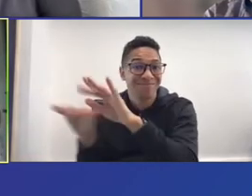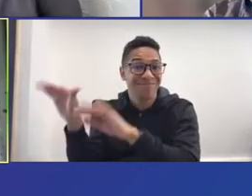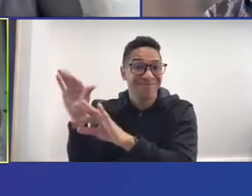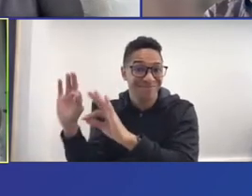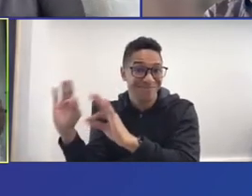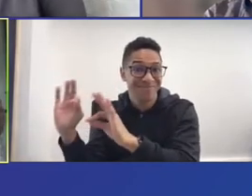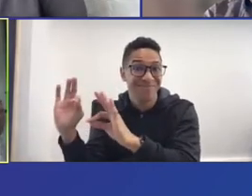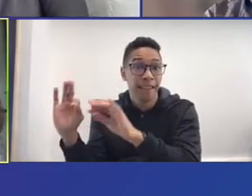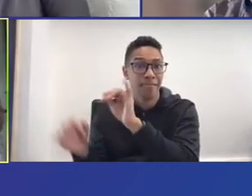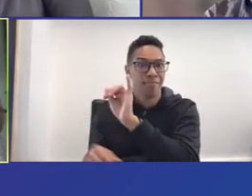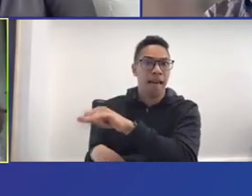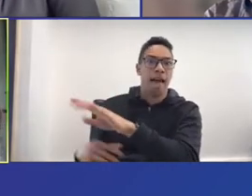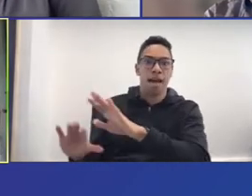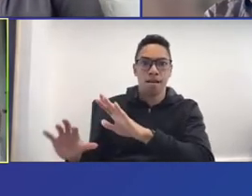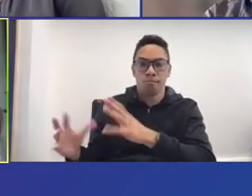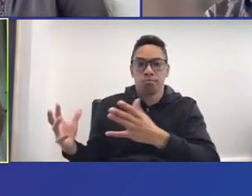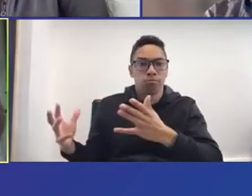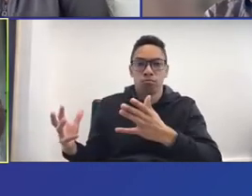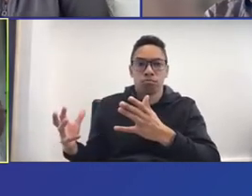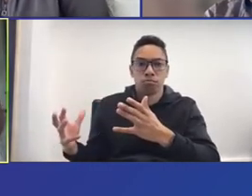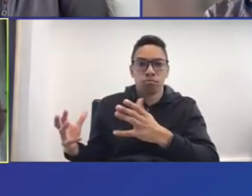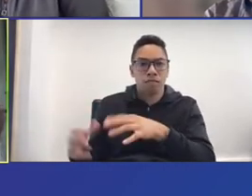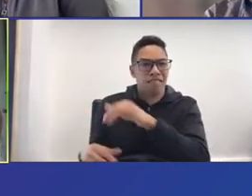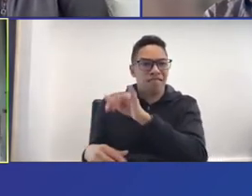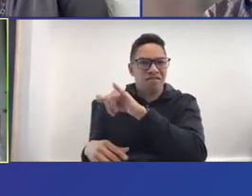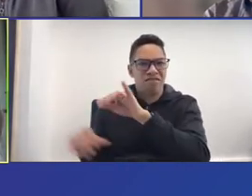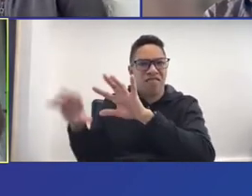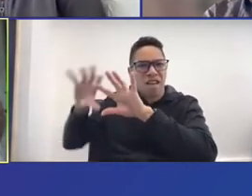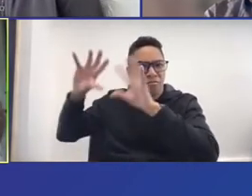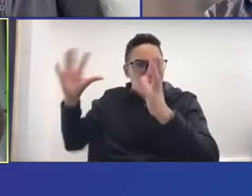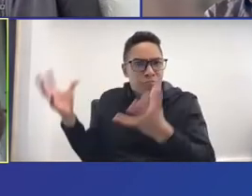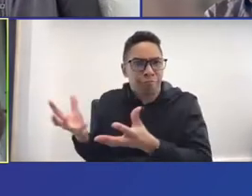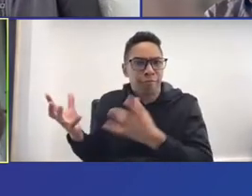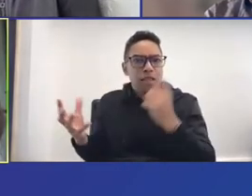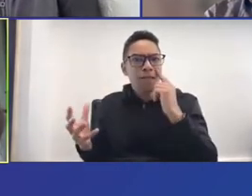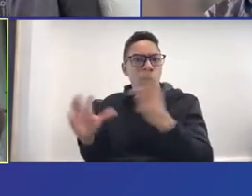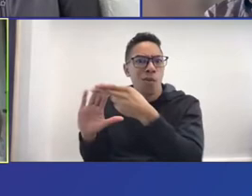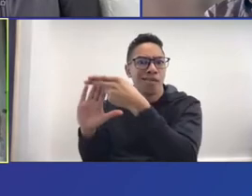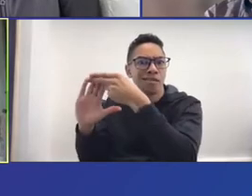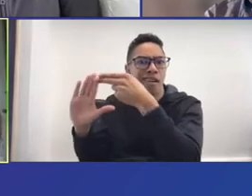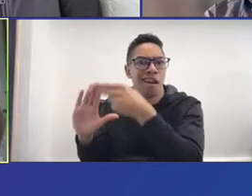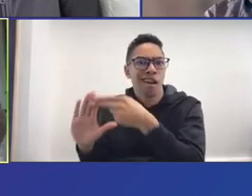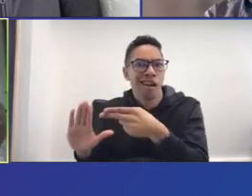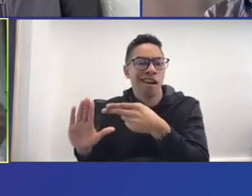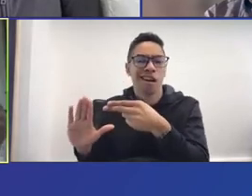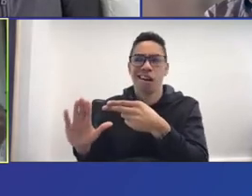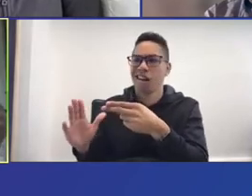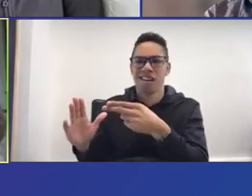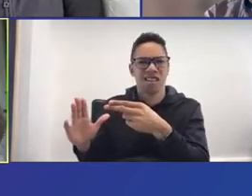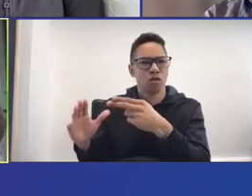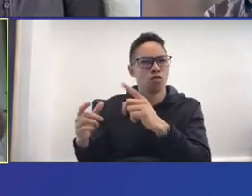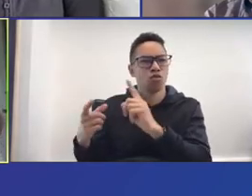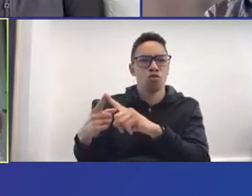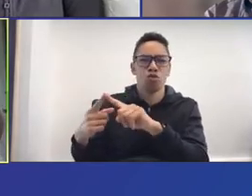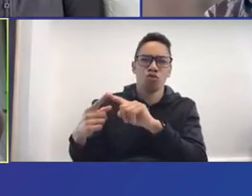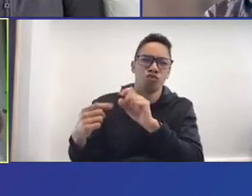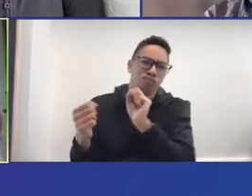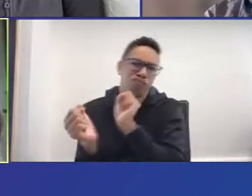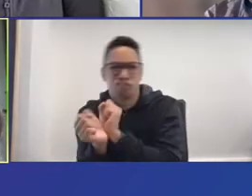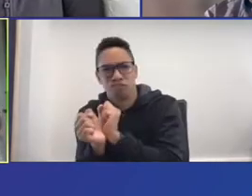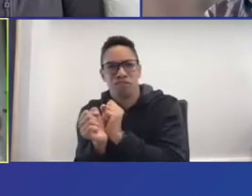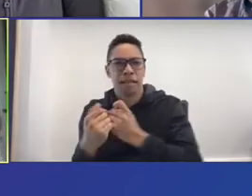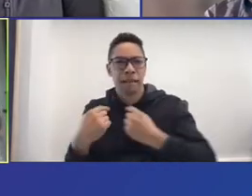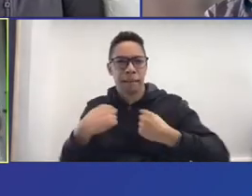Right, like that realm of diagnosis that entraps me in the